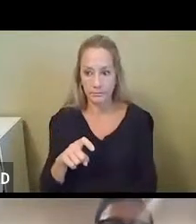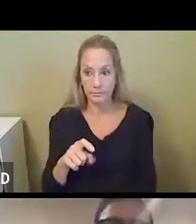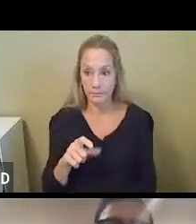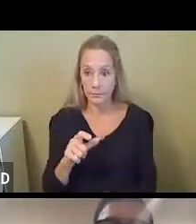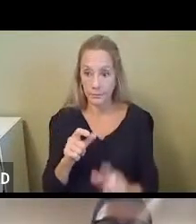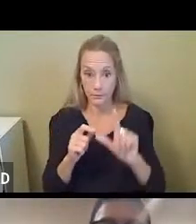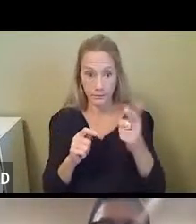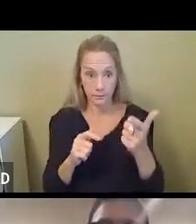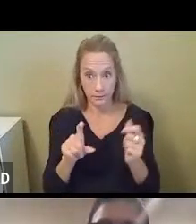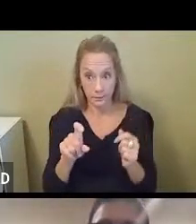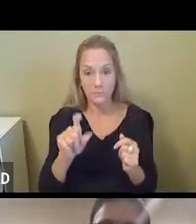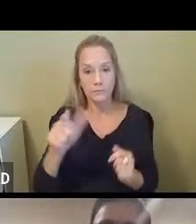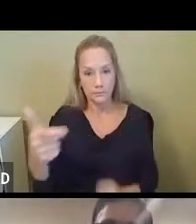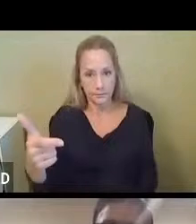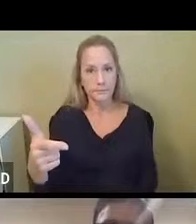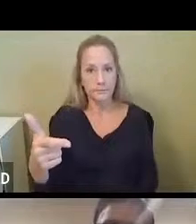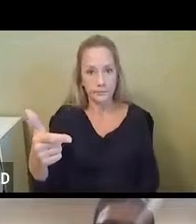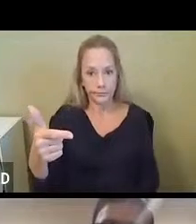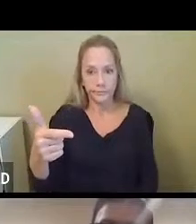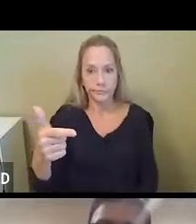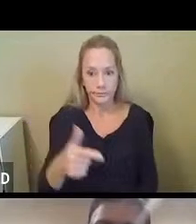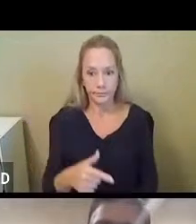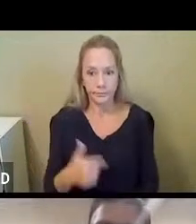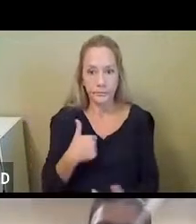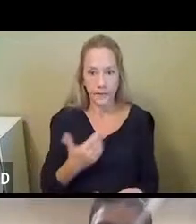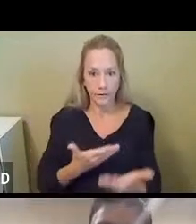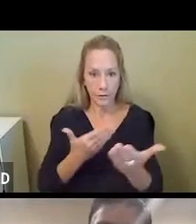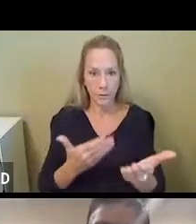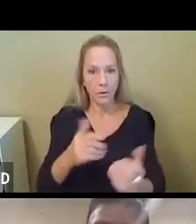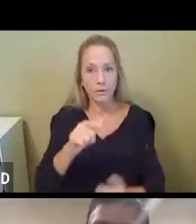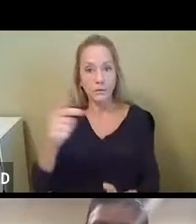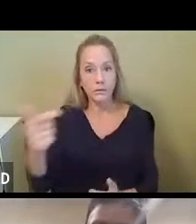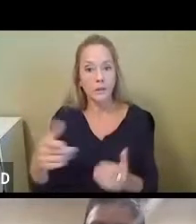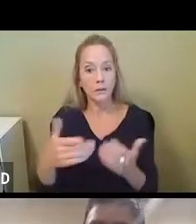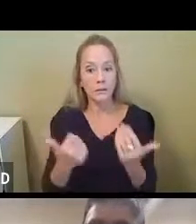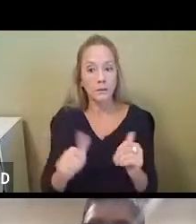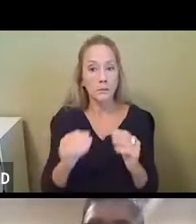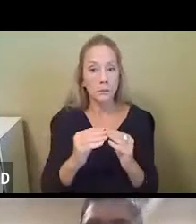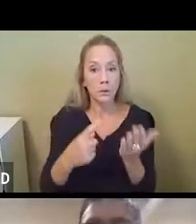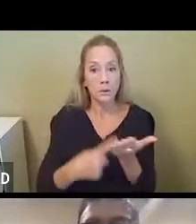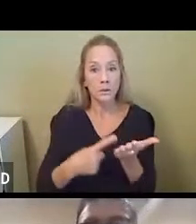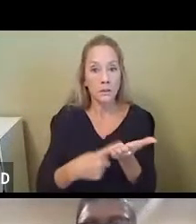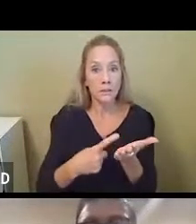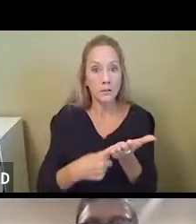second? I'll second. We have a motion and a second. Further discussion.